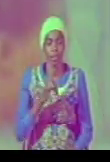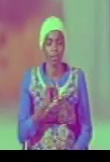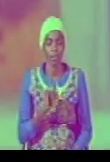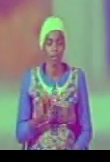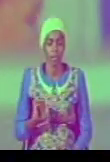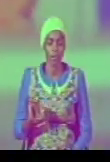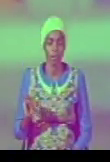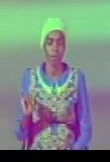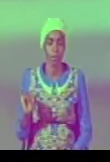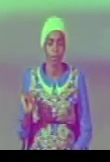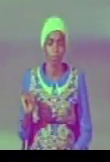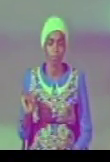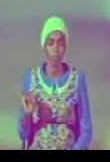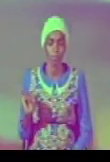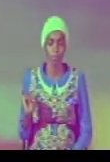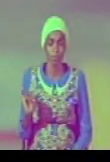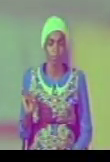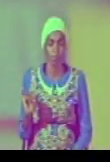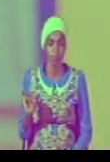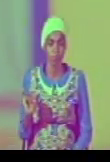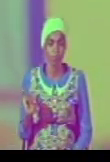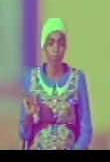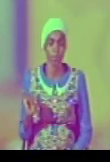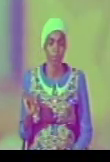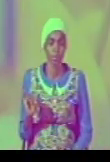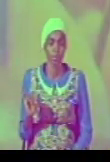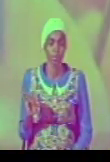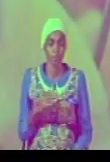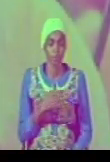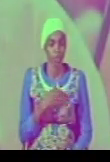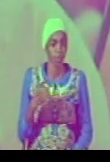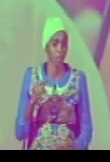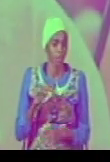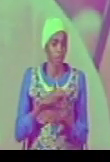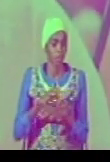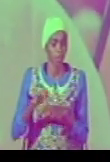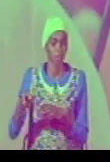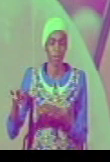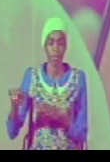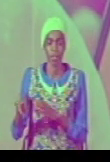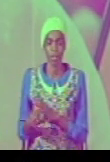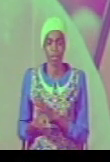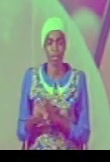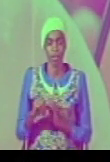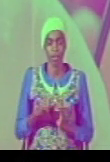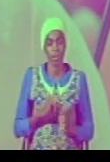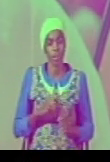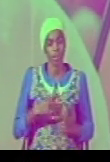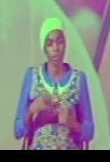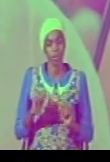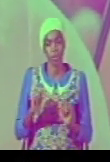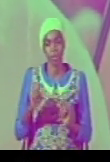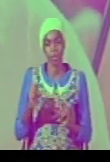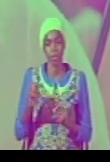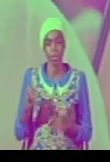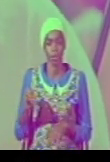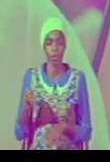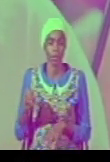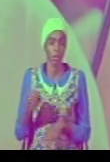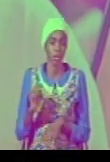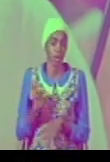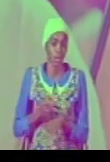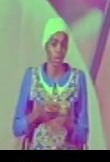feeling, and the emptiness I tried so hard to